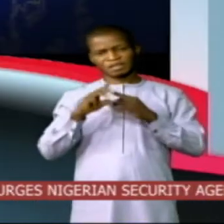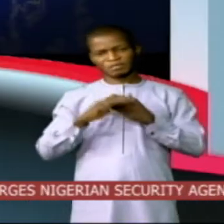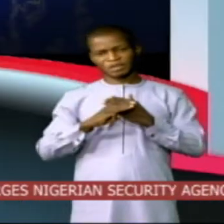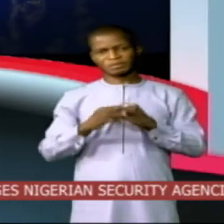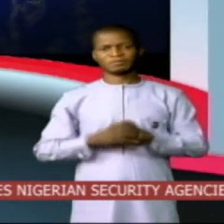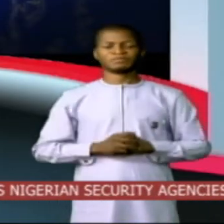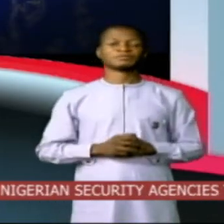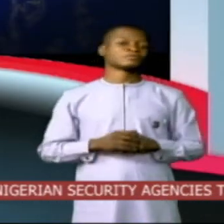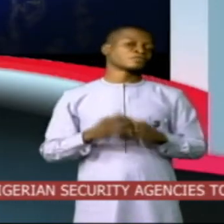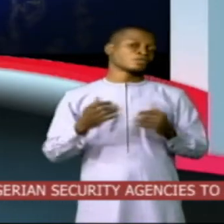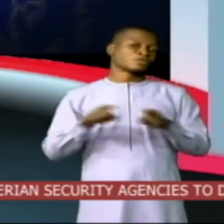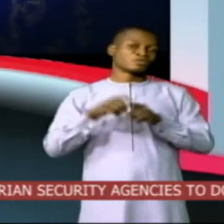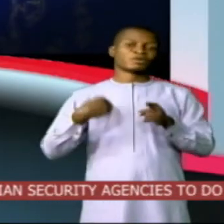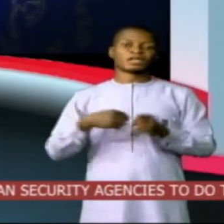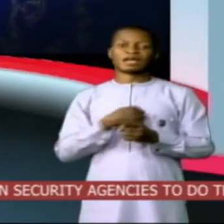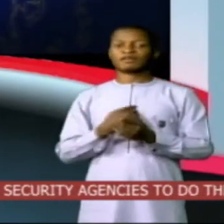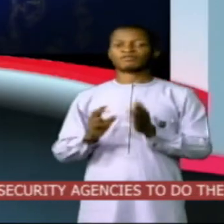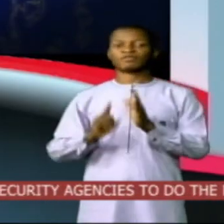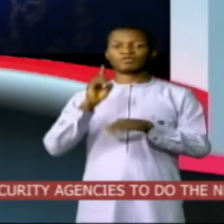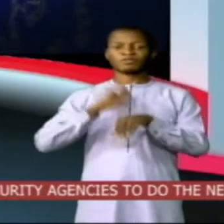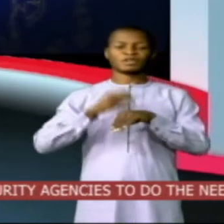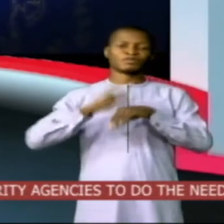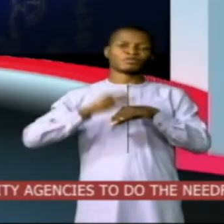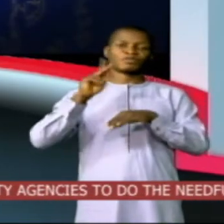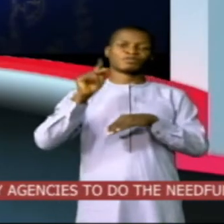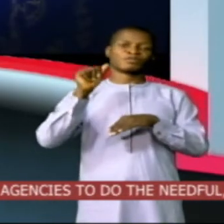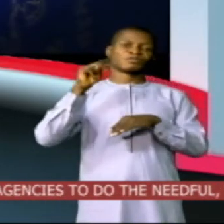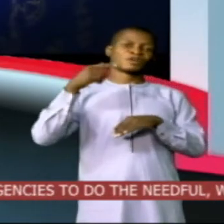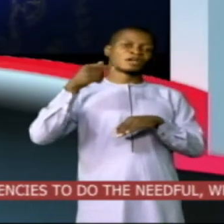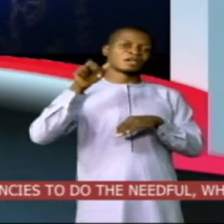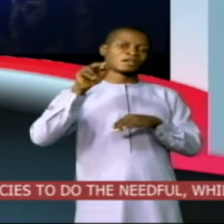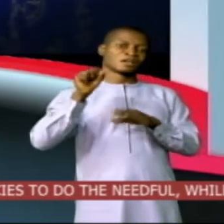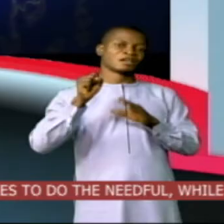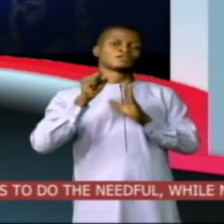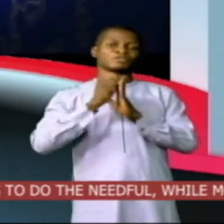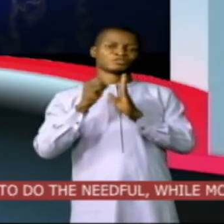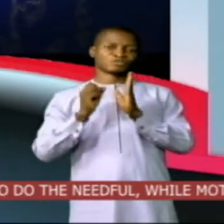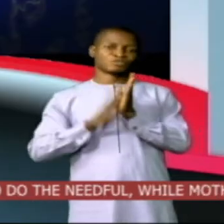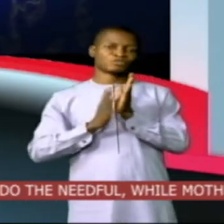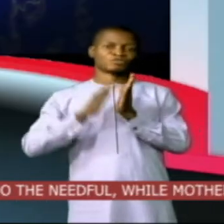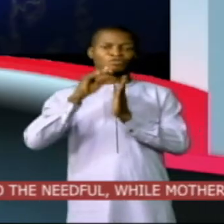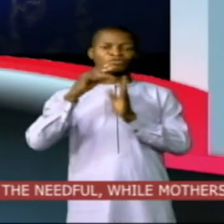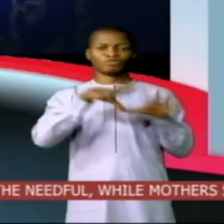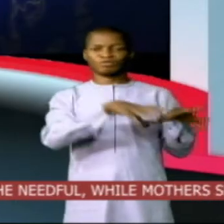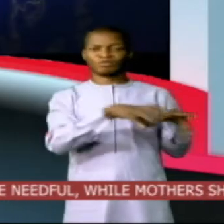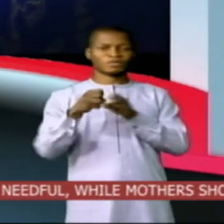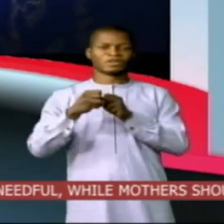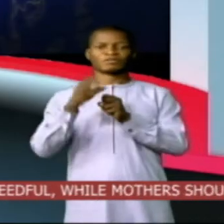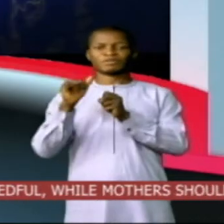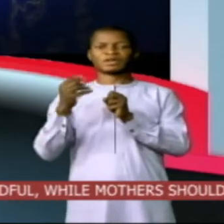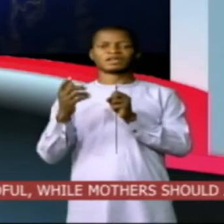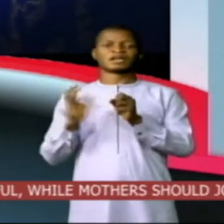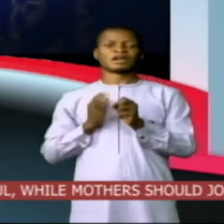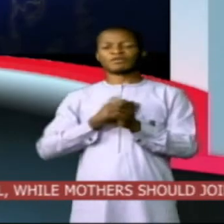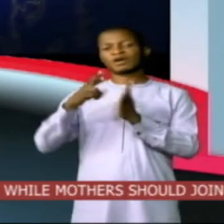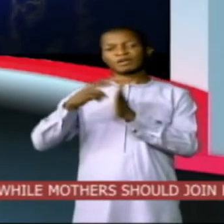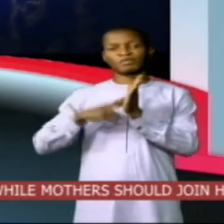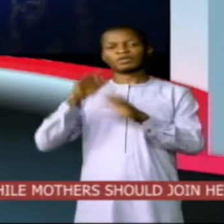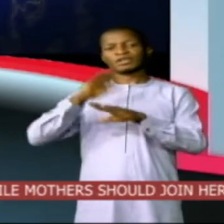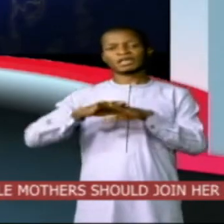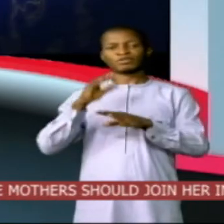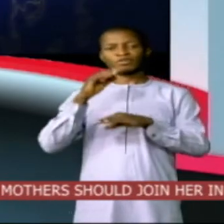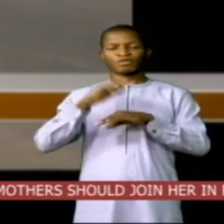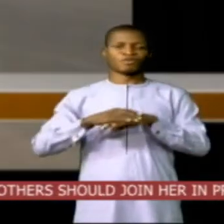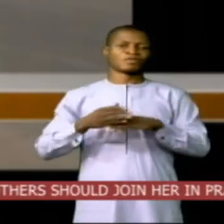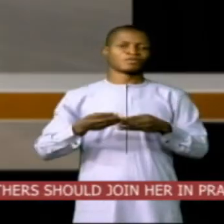And we also have an update on Kagara school abduction as given by our correspondent Abdullahi Muhammad, who has been on ground